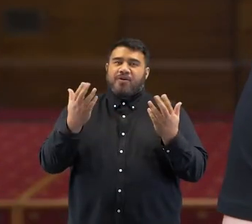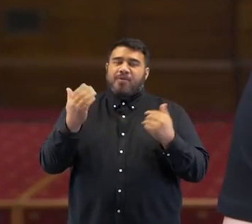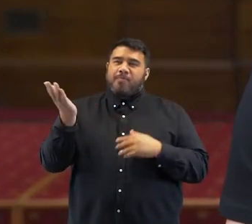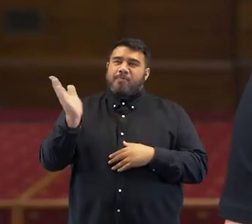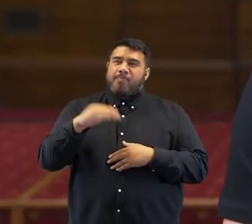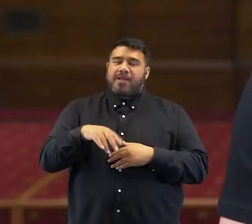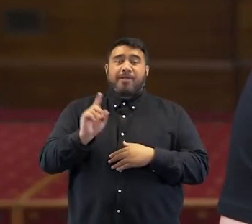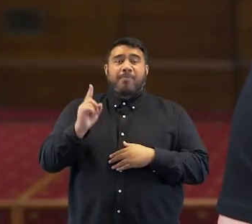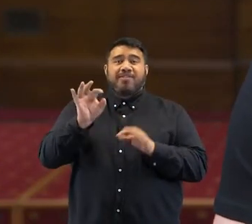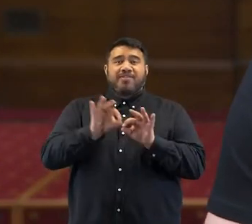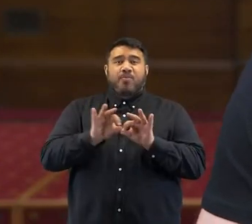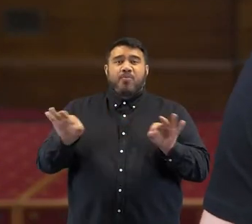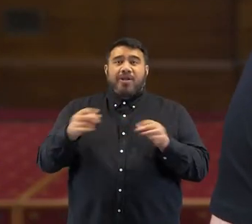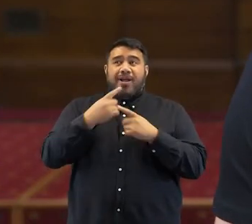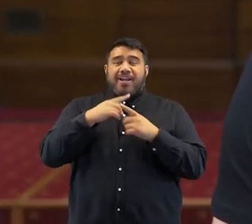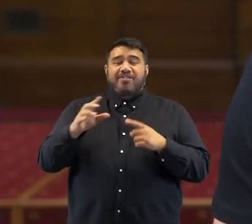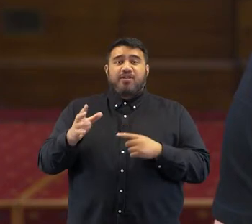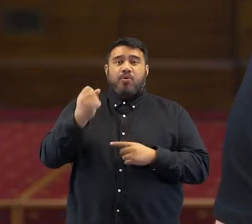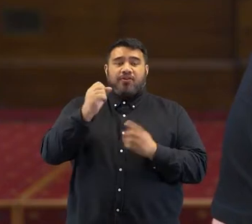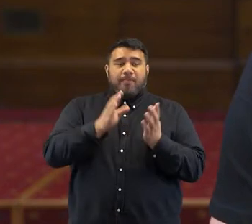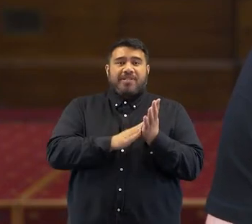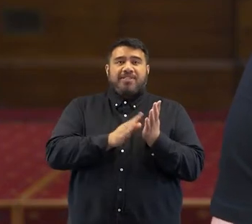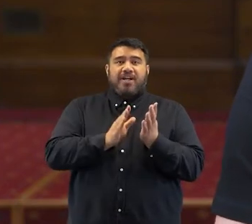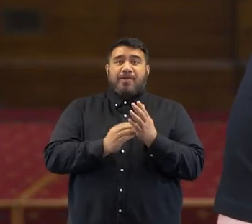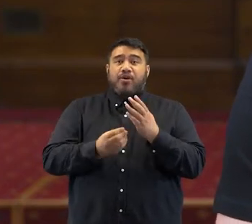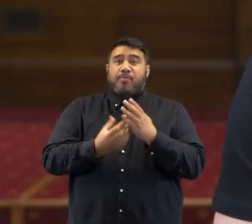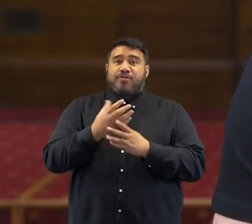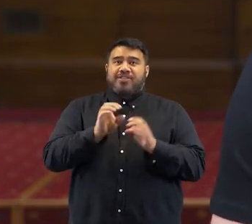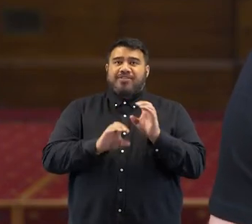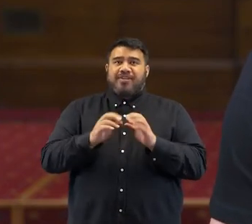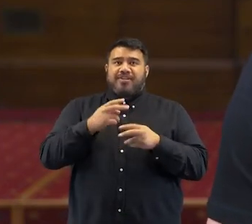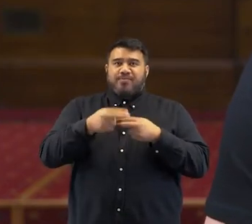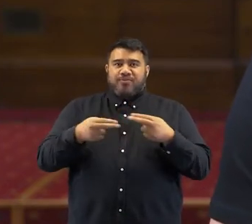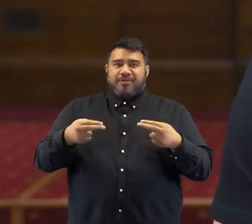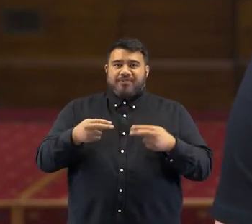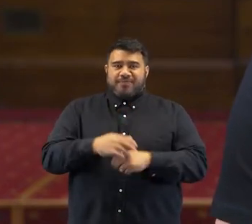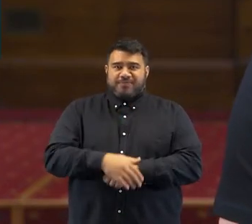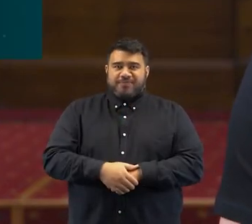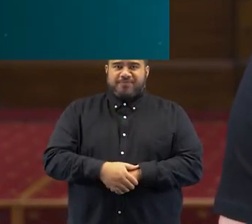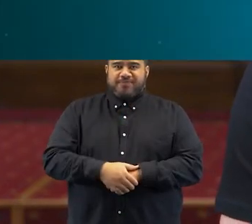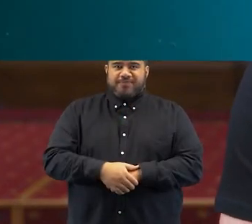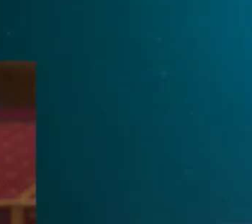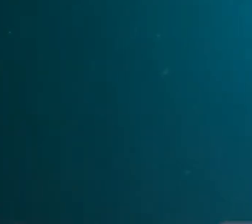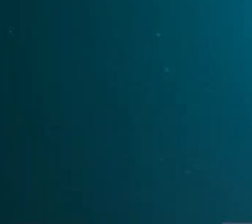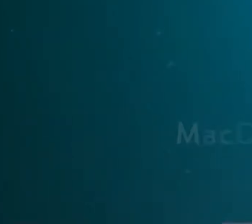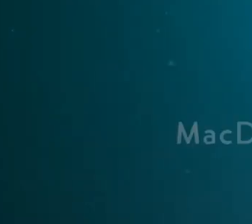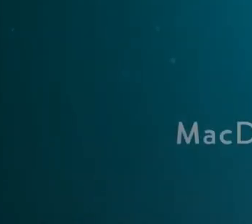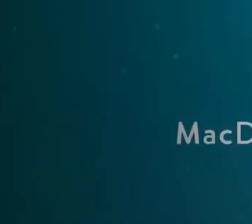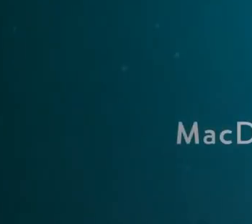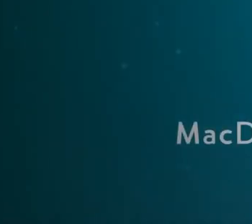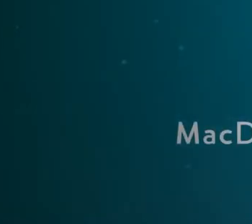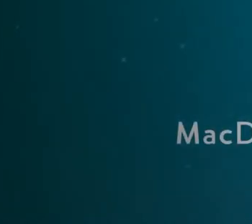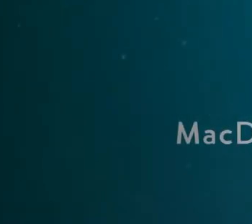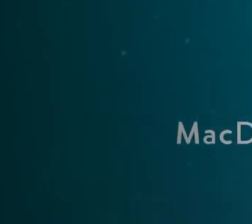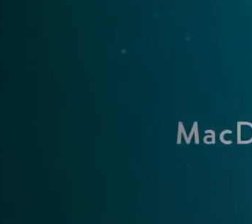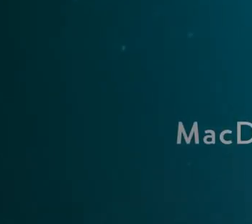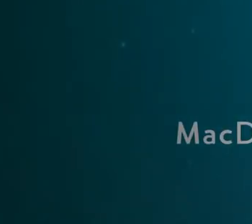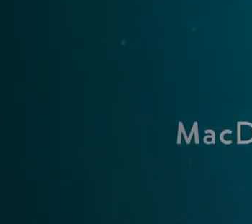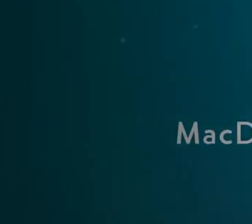Welcome back, Minister Woods, to announce the winner of the Prime Minister's McDiamond Emerging Scientist Prize.